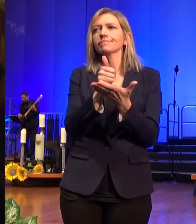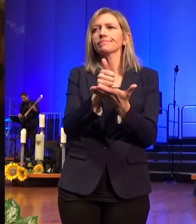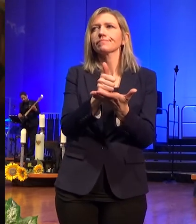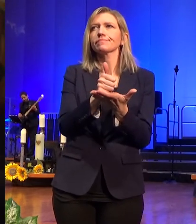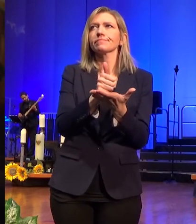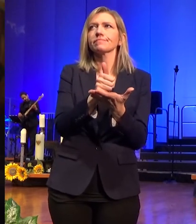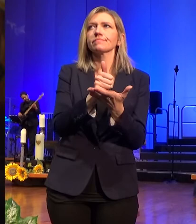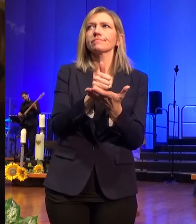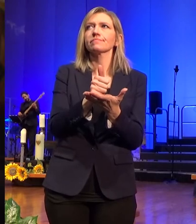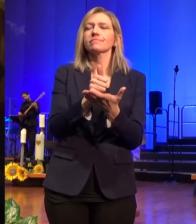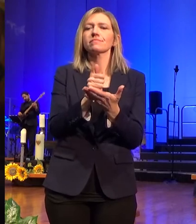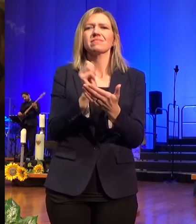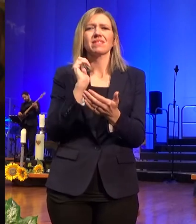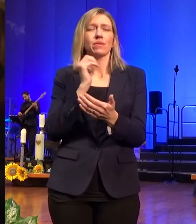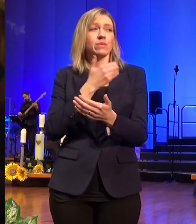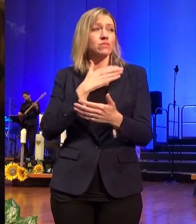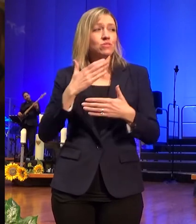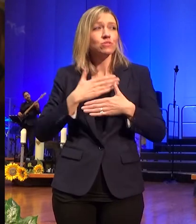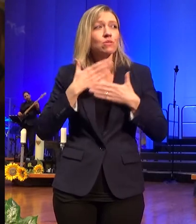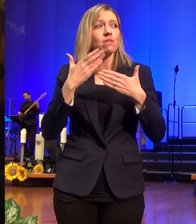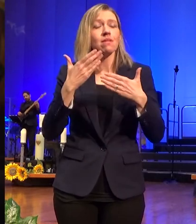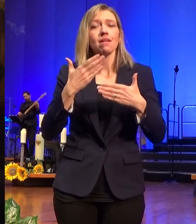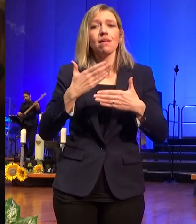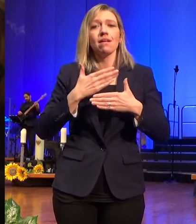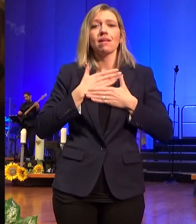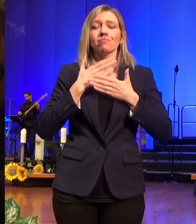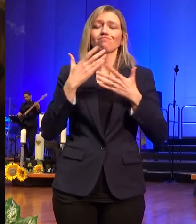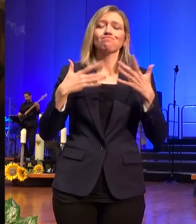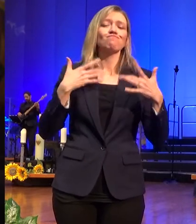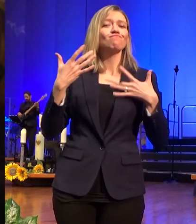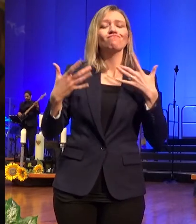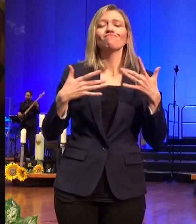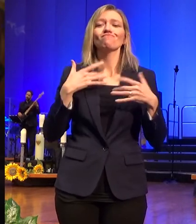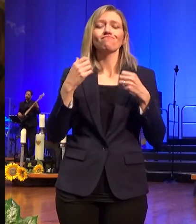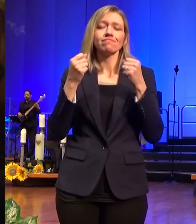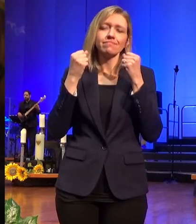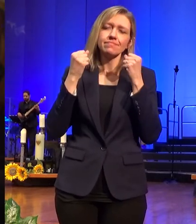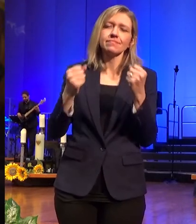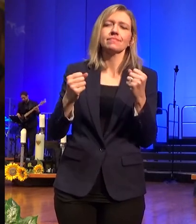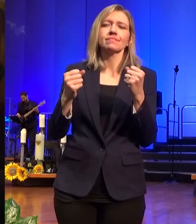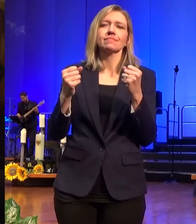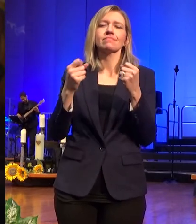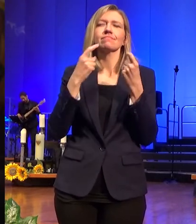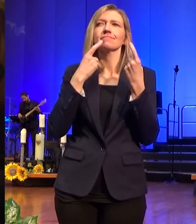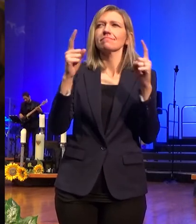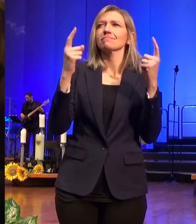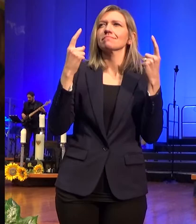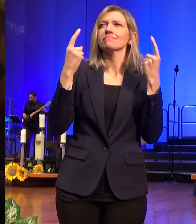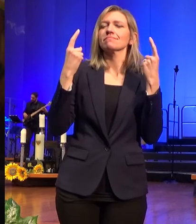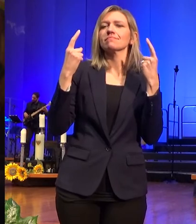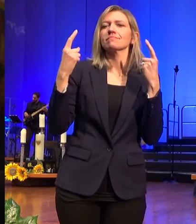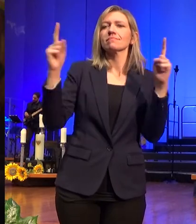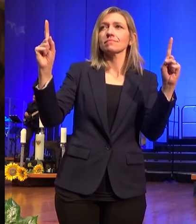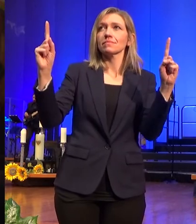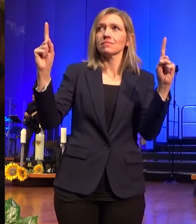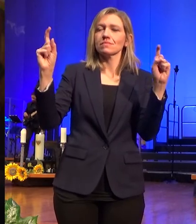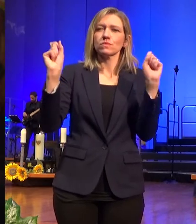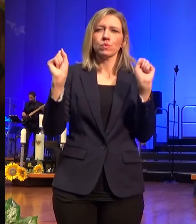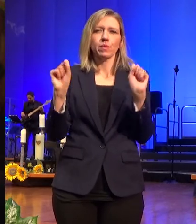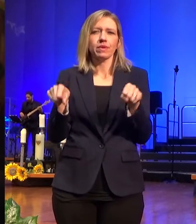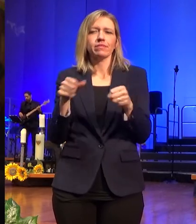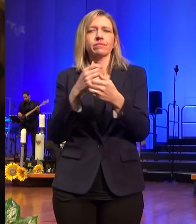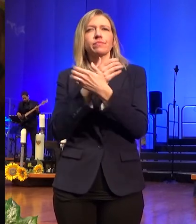amen. Let our joy be so triumphant that